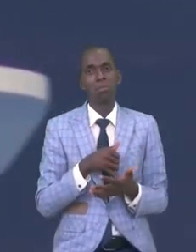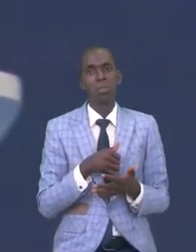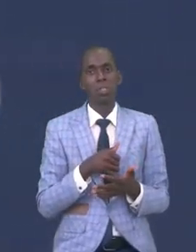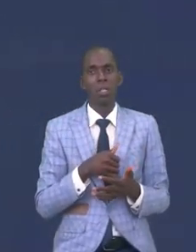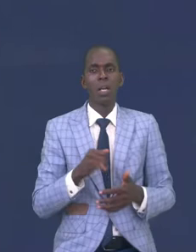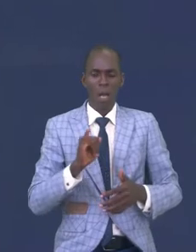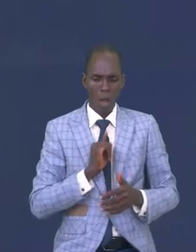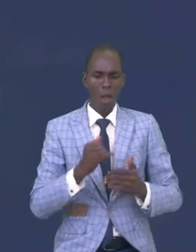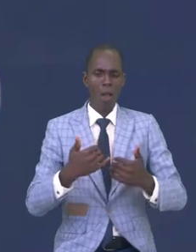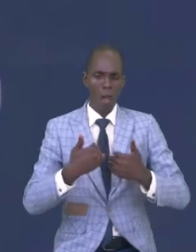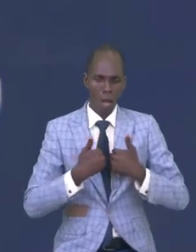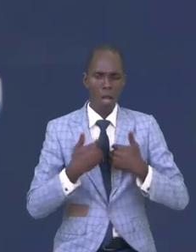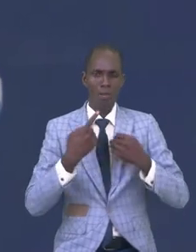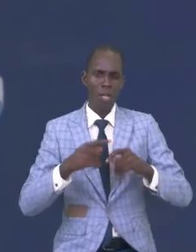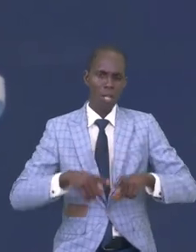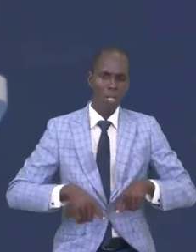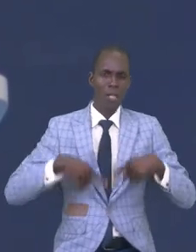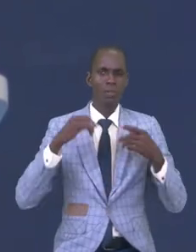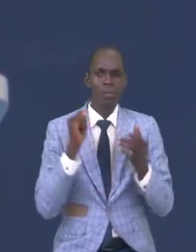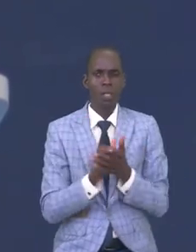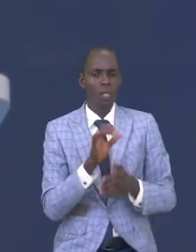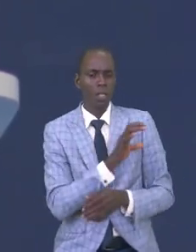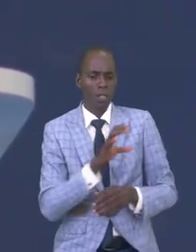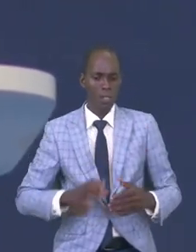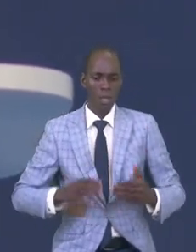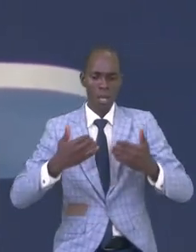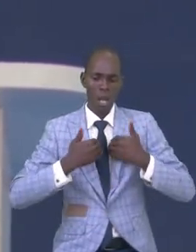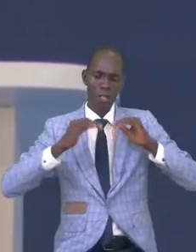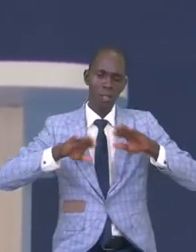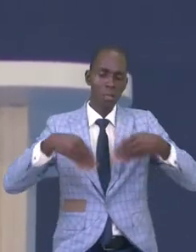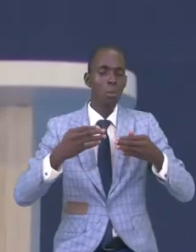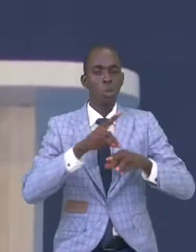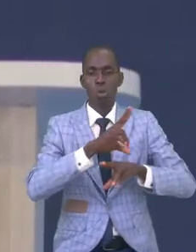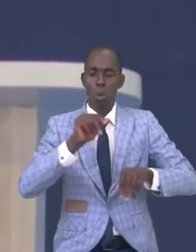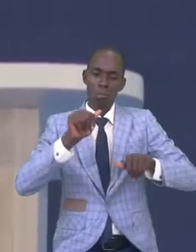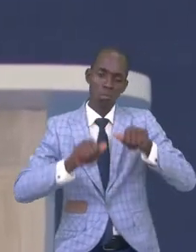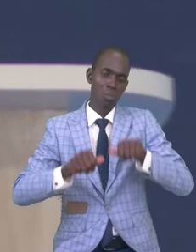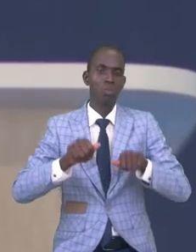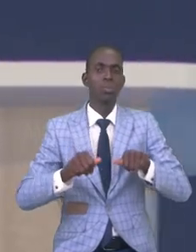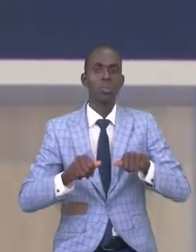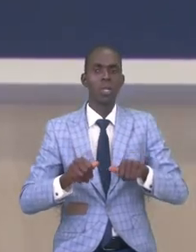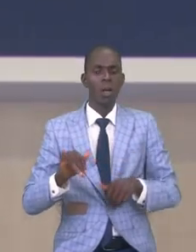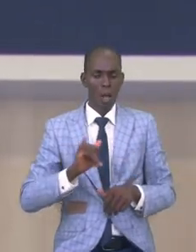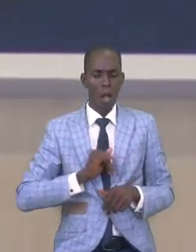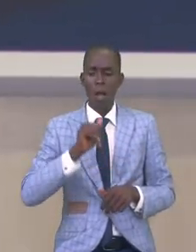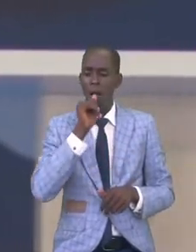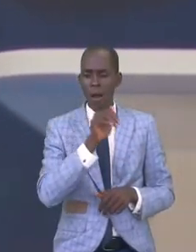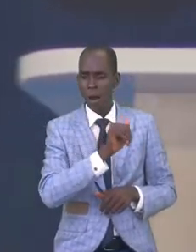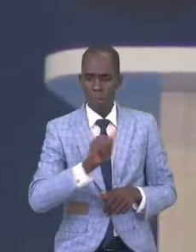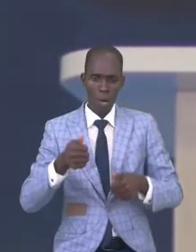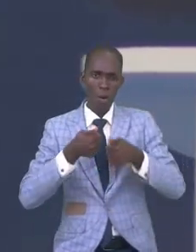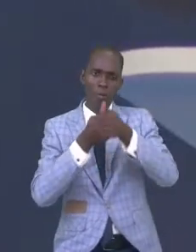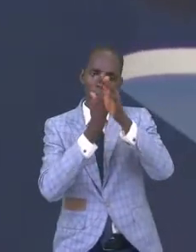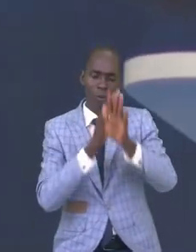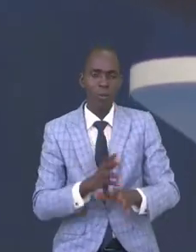the life that Christ has given. No doubt. I am a follower of